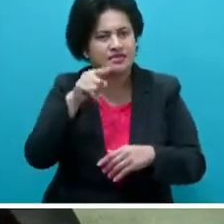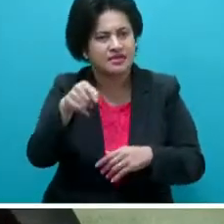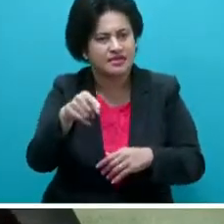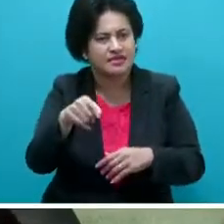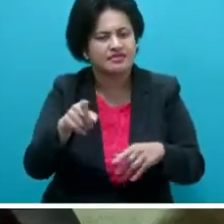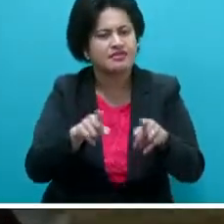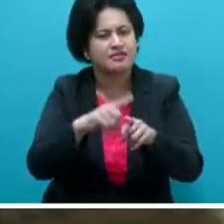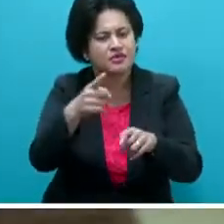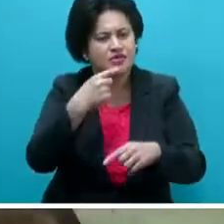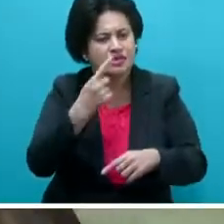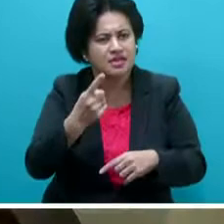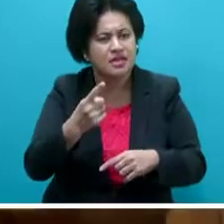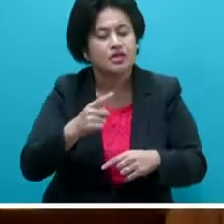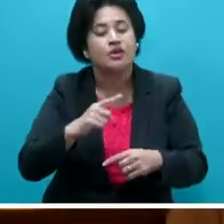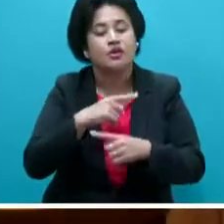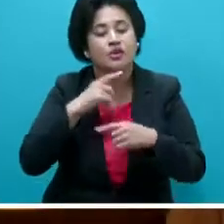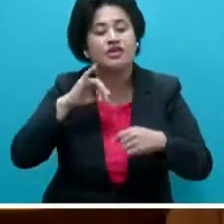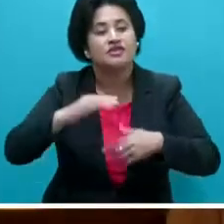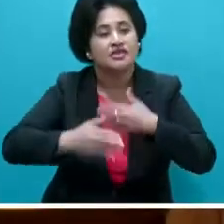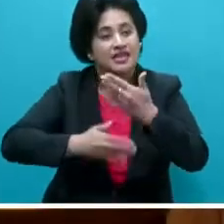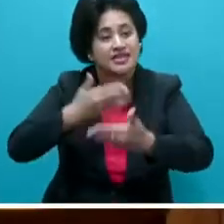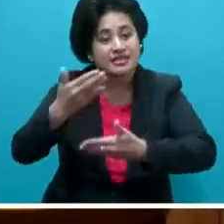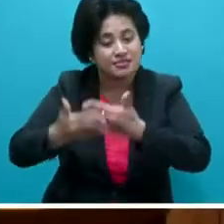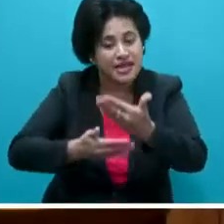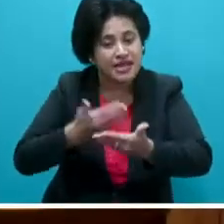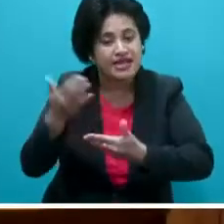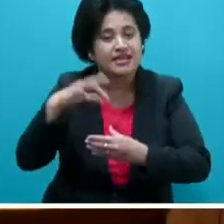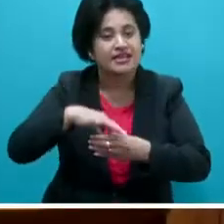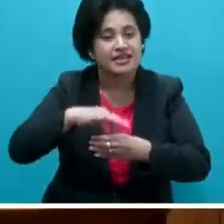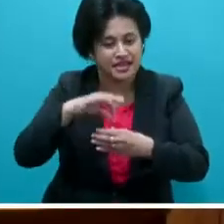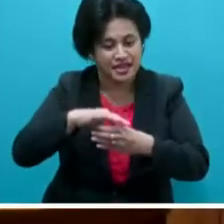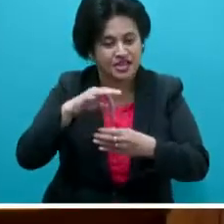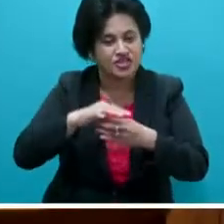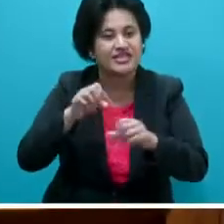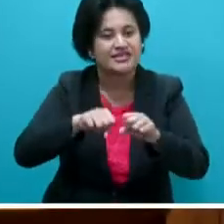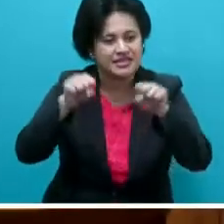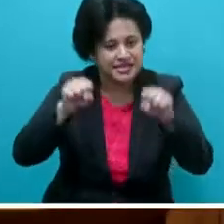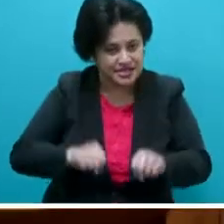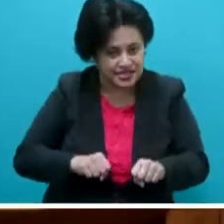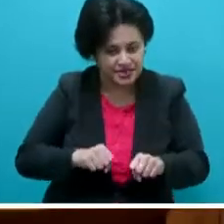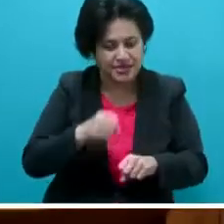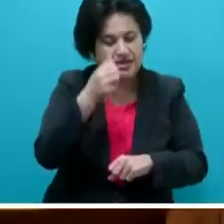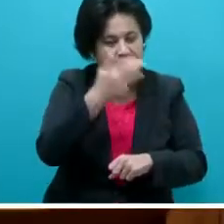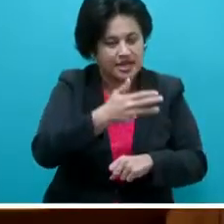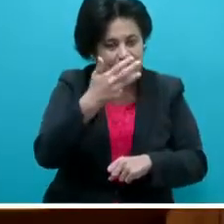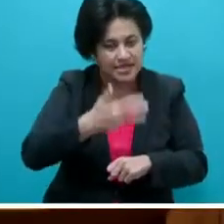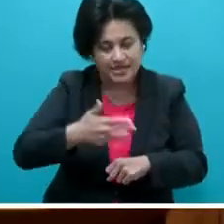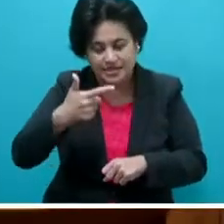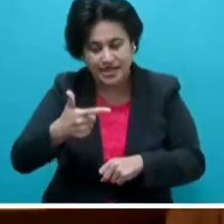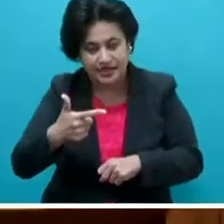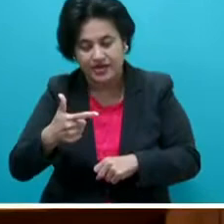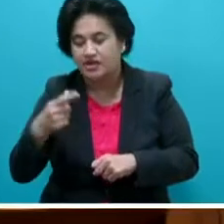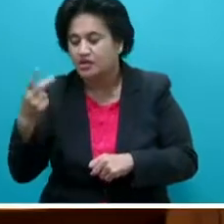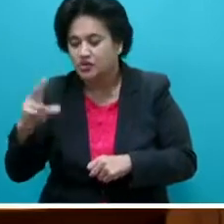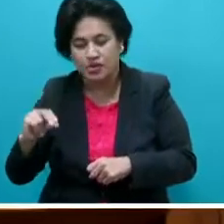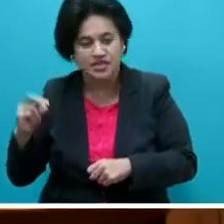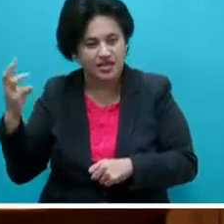We are just explaining the electoral systems, 97 and 2013,